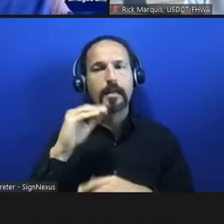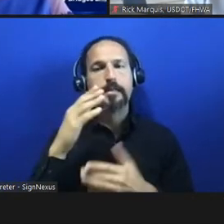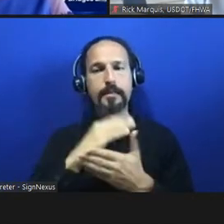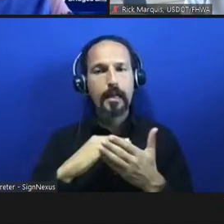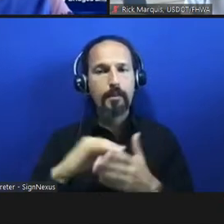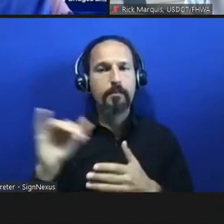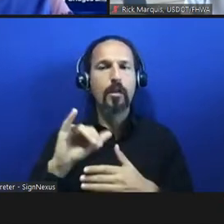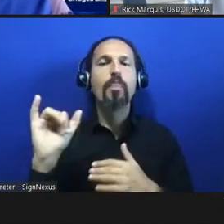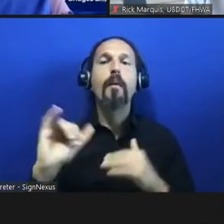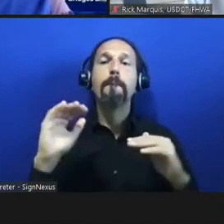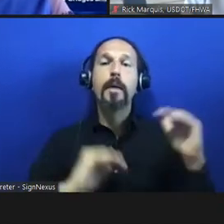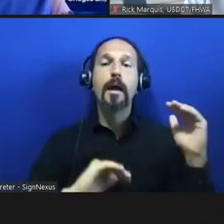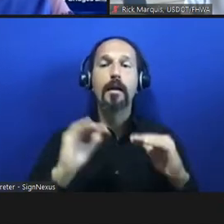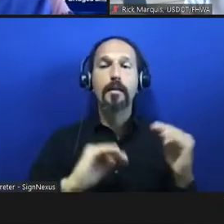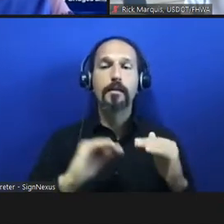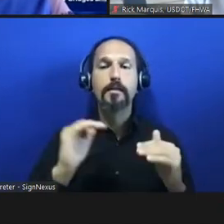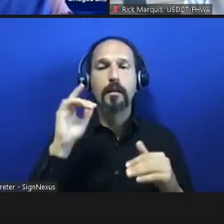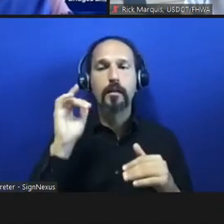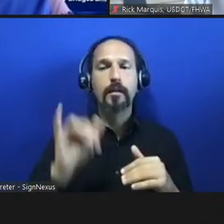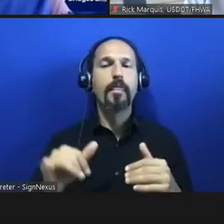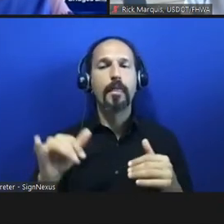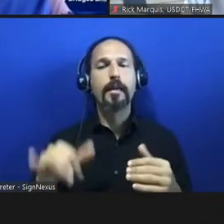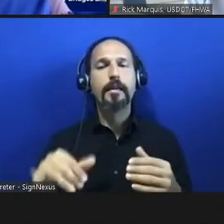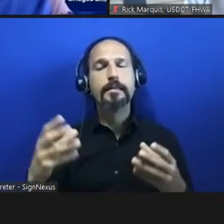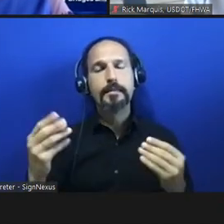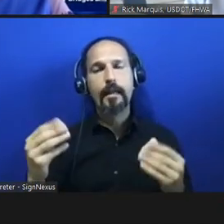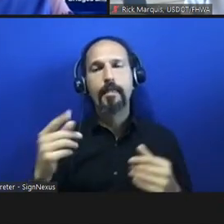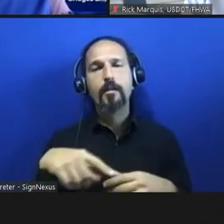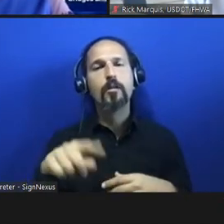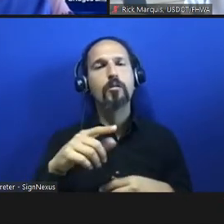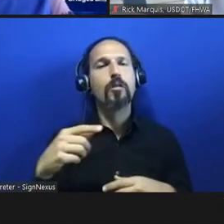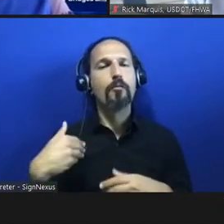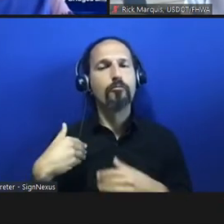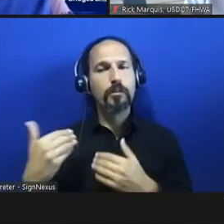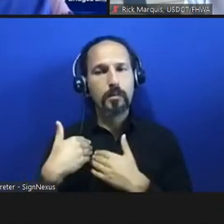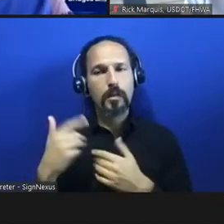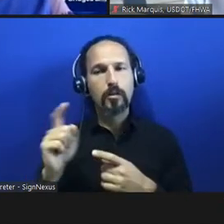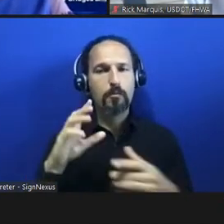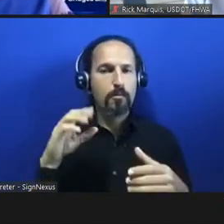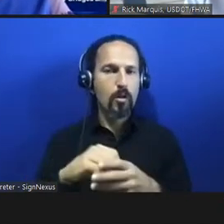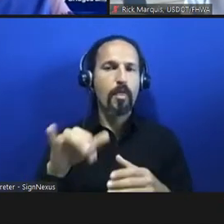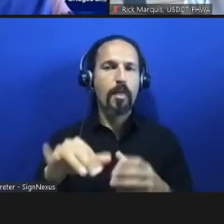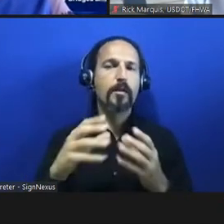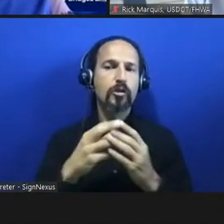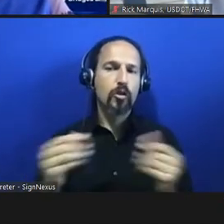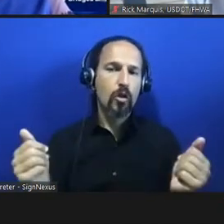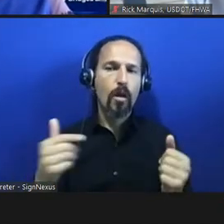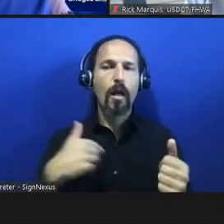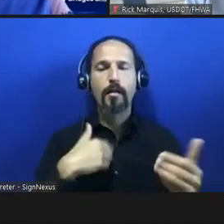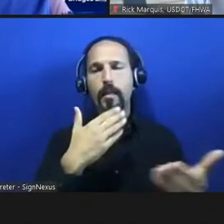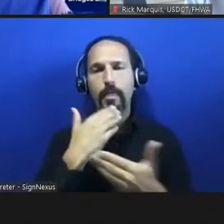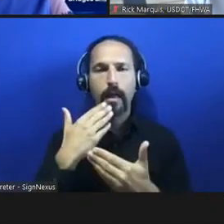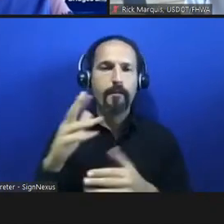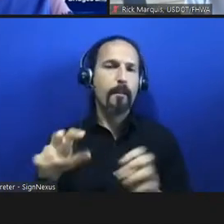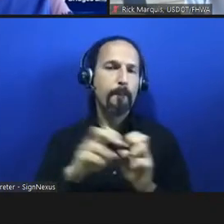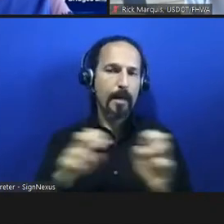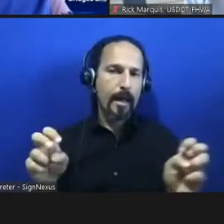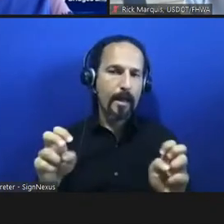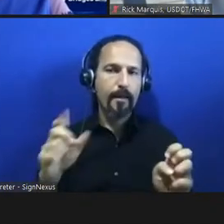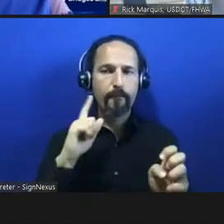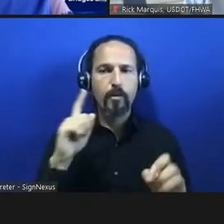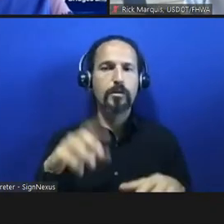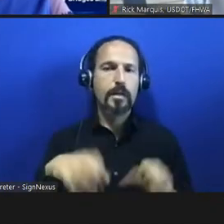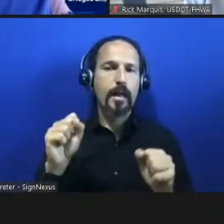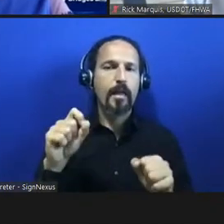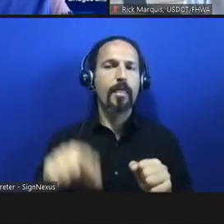I think the balance to be struck as a delicate one we all have a responsibility to be part of the solution and I think the panelists for taking